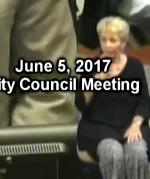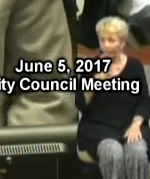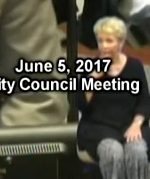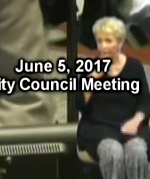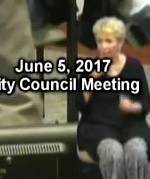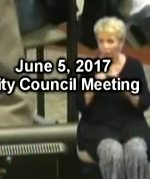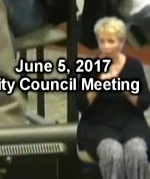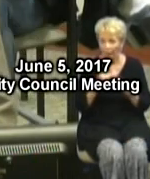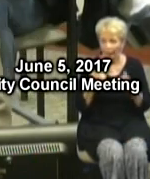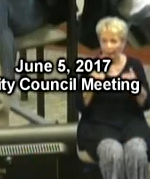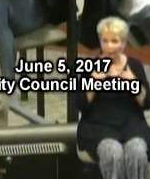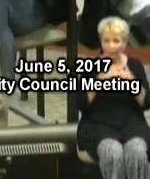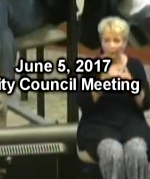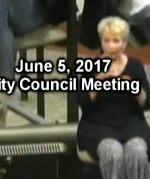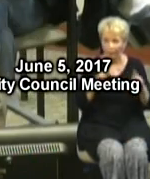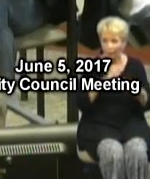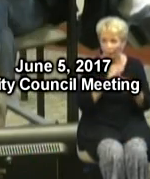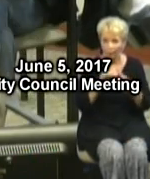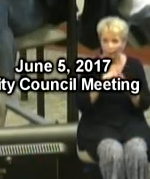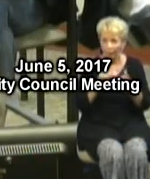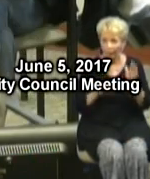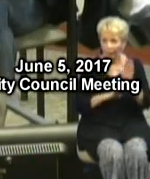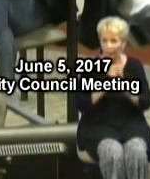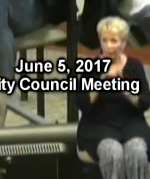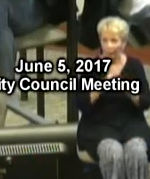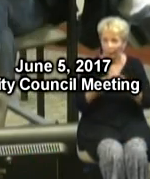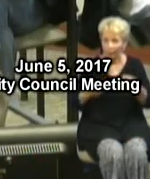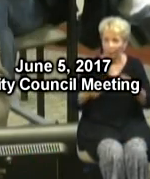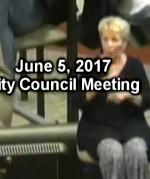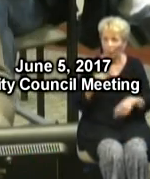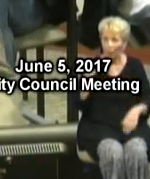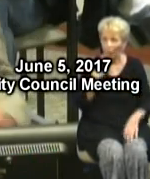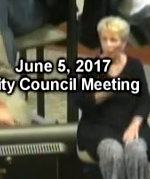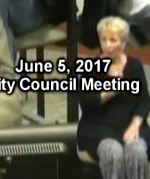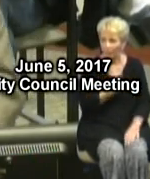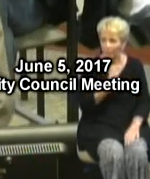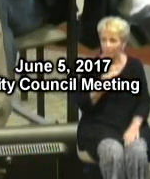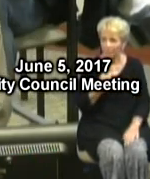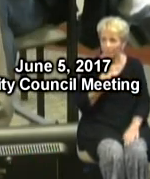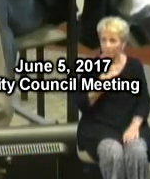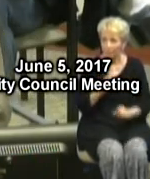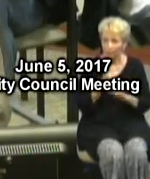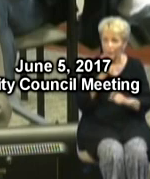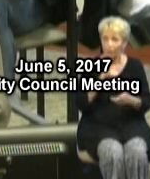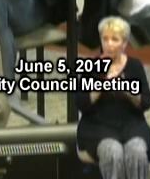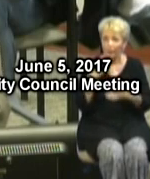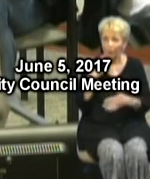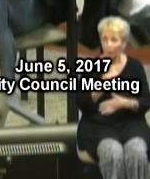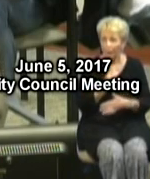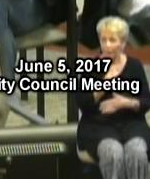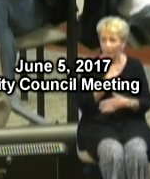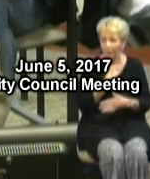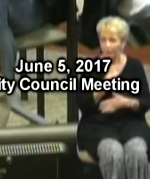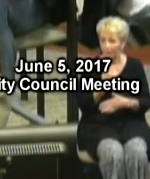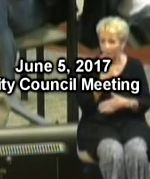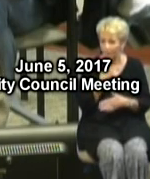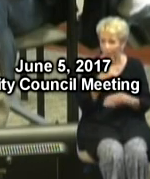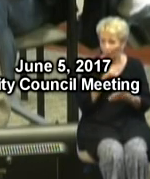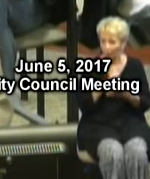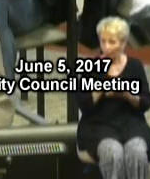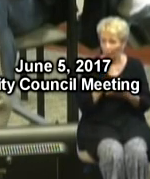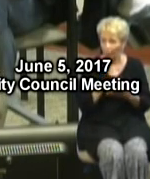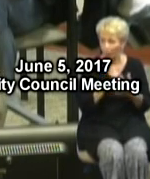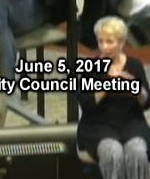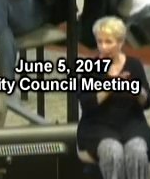with anyone relative to development of that property, we make sure that we mention that those connections